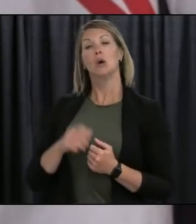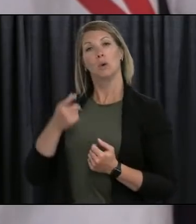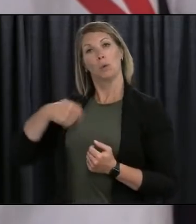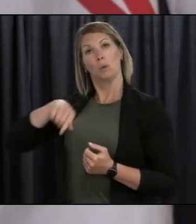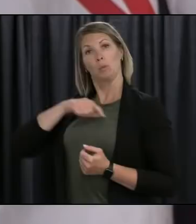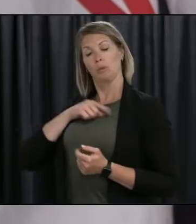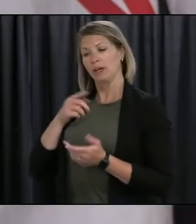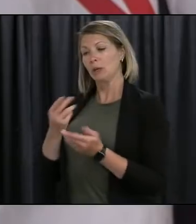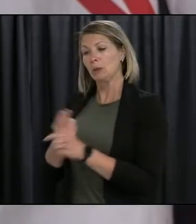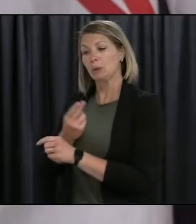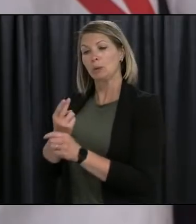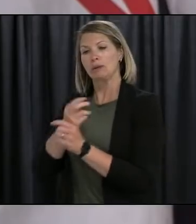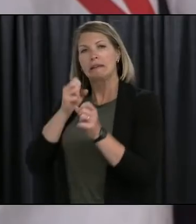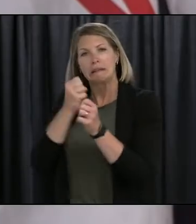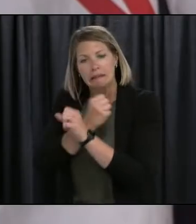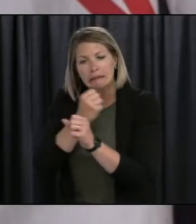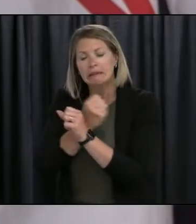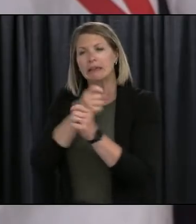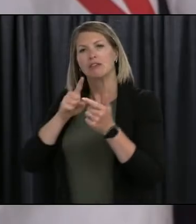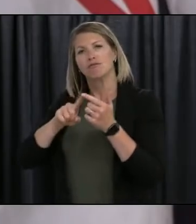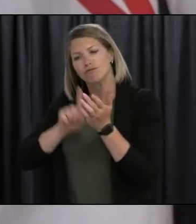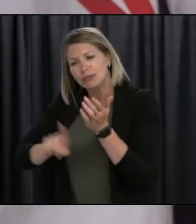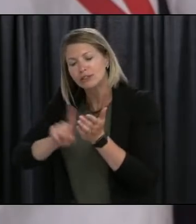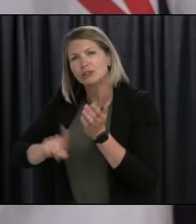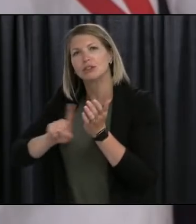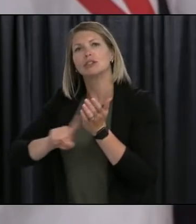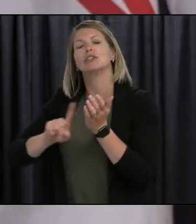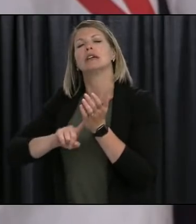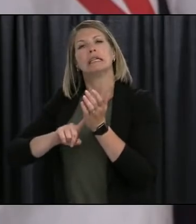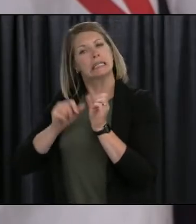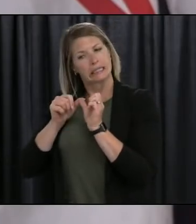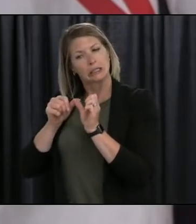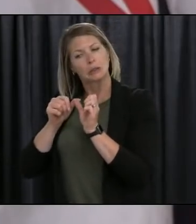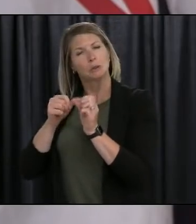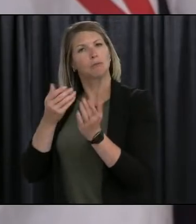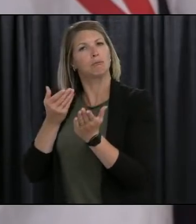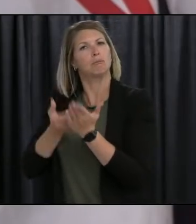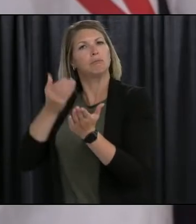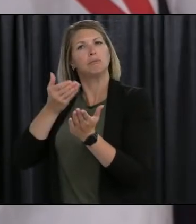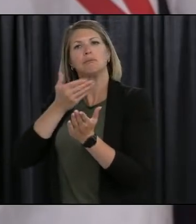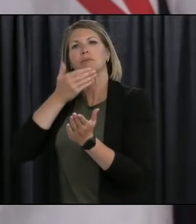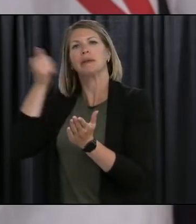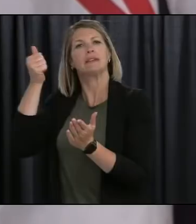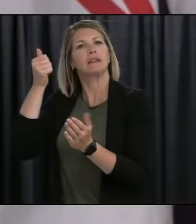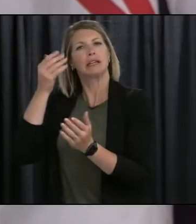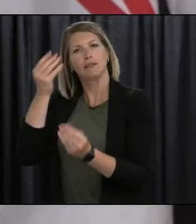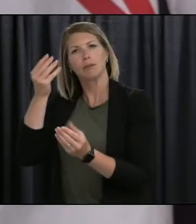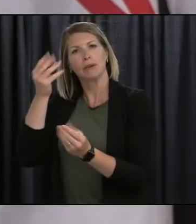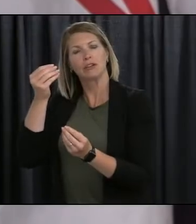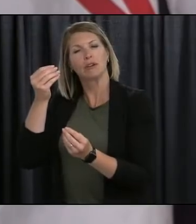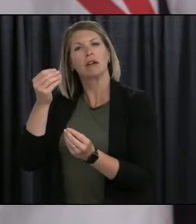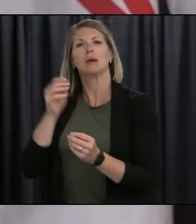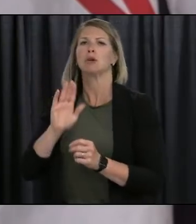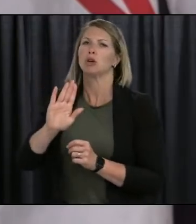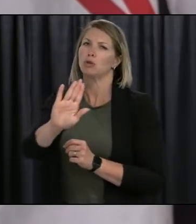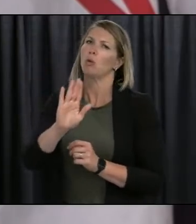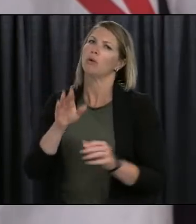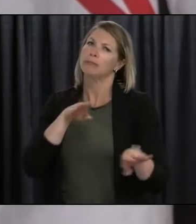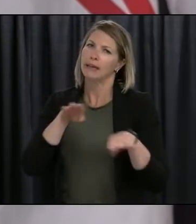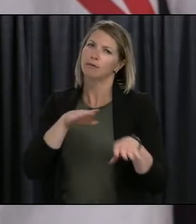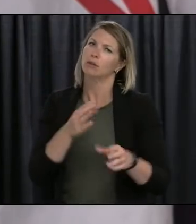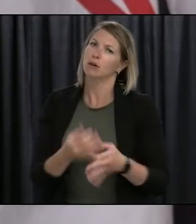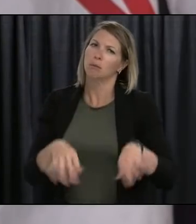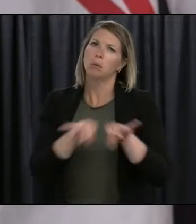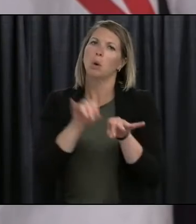science and evidence, please continue to do your part as well. Stay home if you feel unwell. Practice good cough